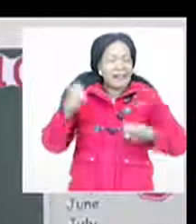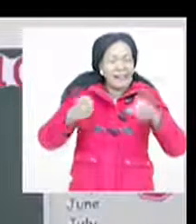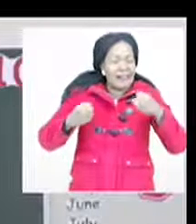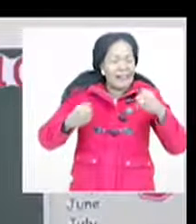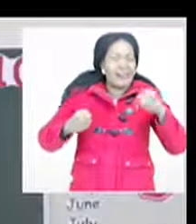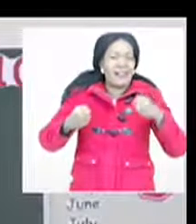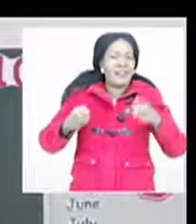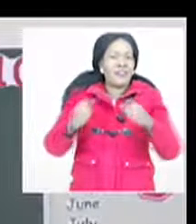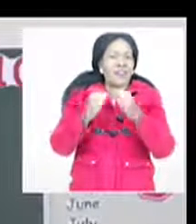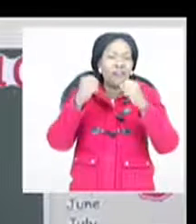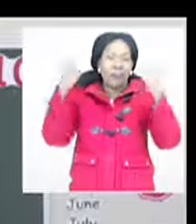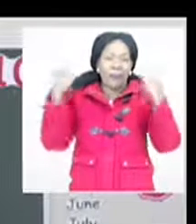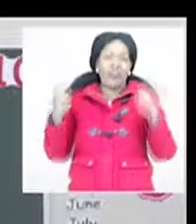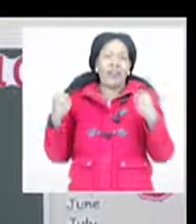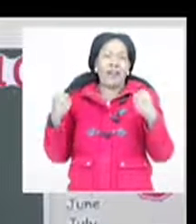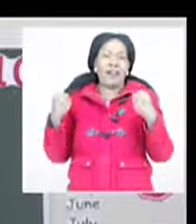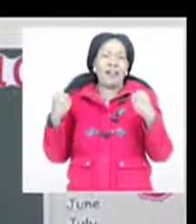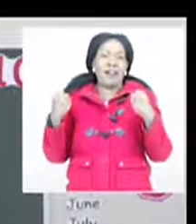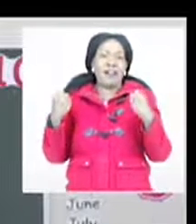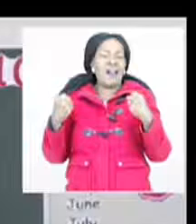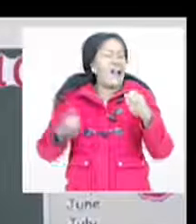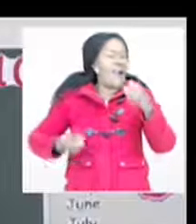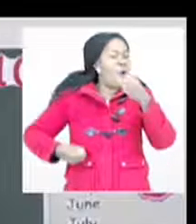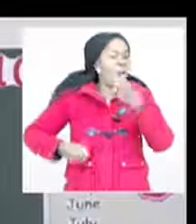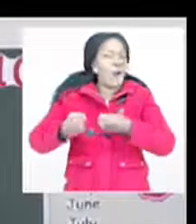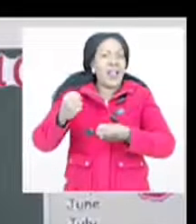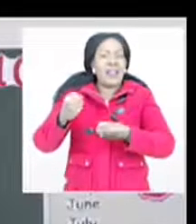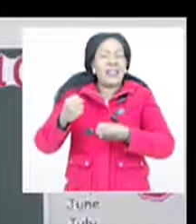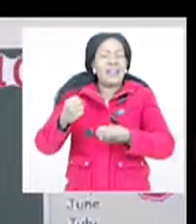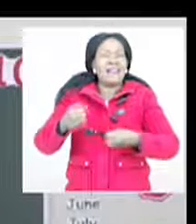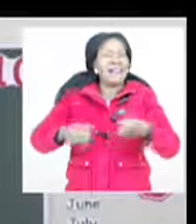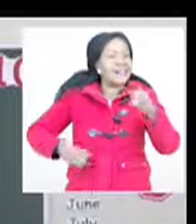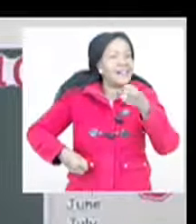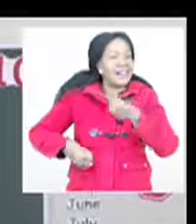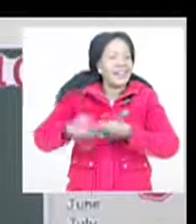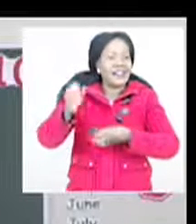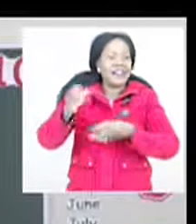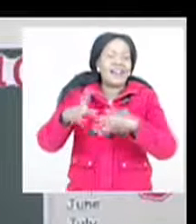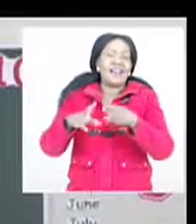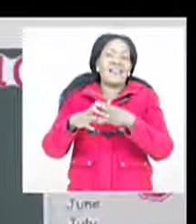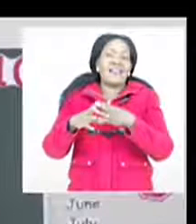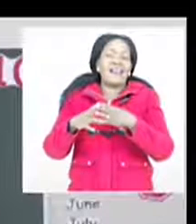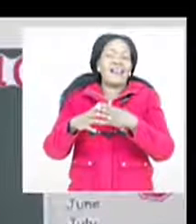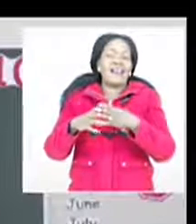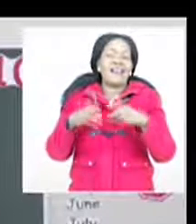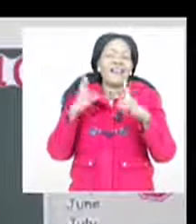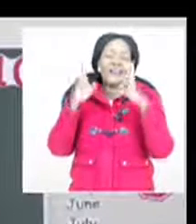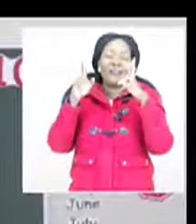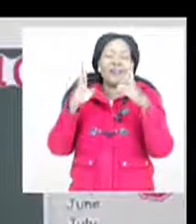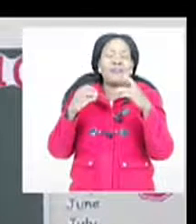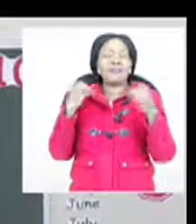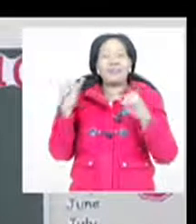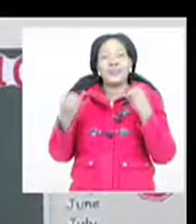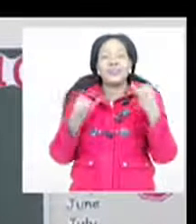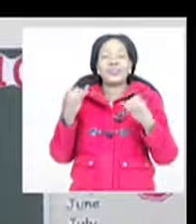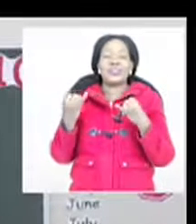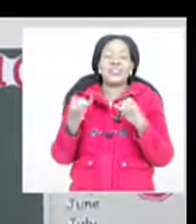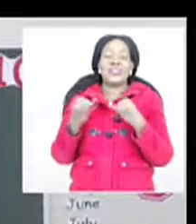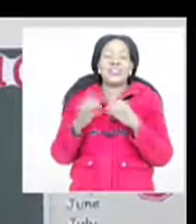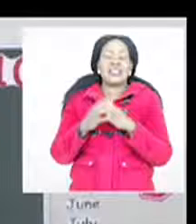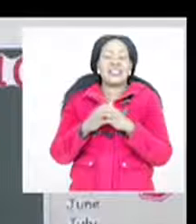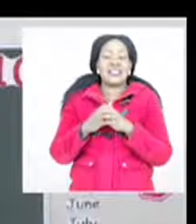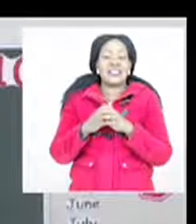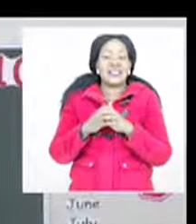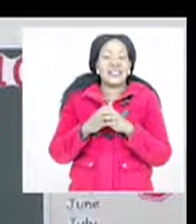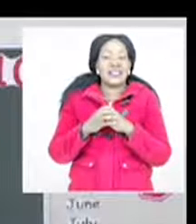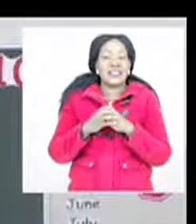might. Away, away, get out of sight. I hope you enjoyed that poem. Let's take a quick